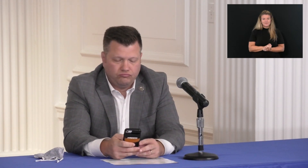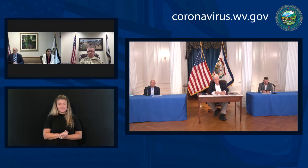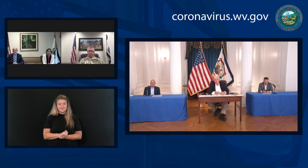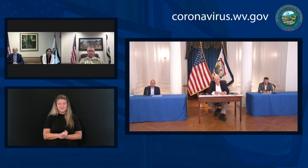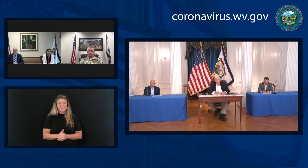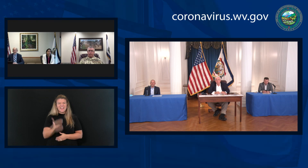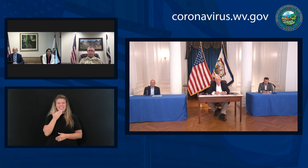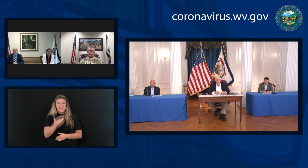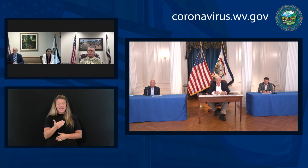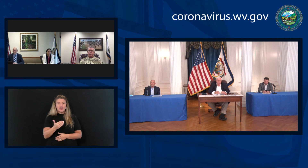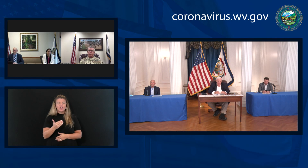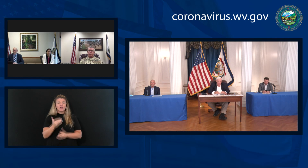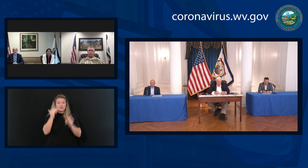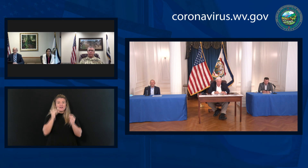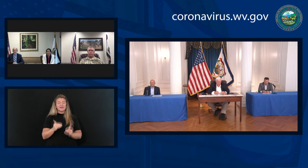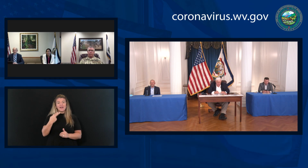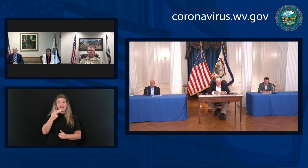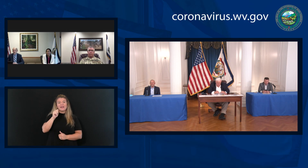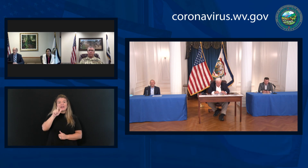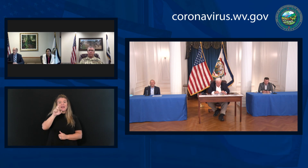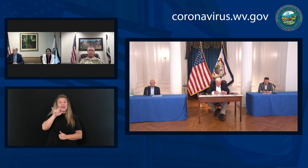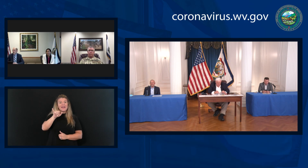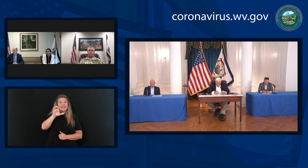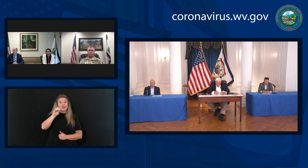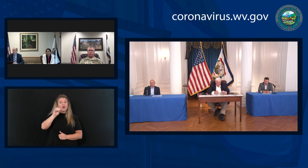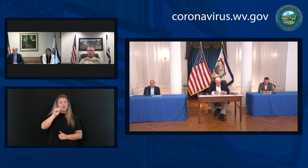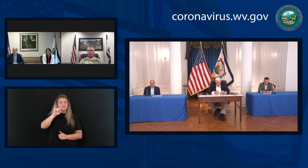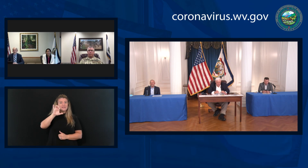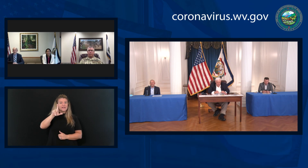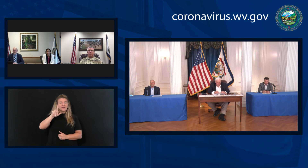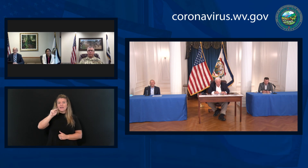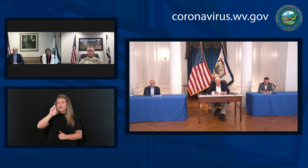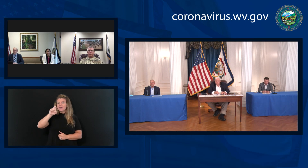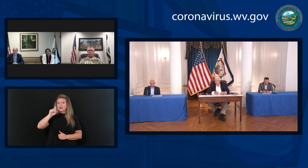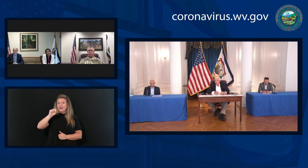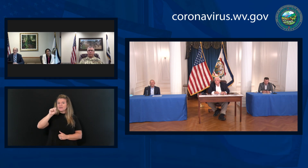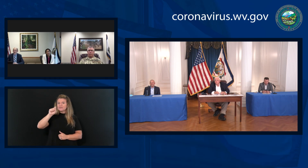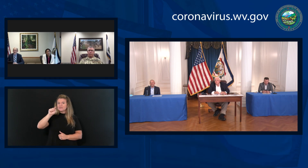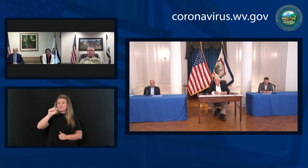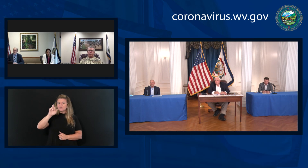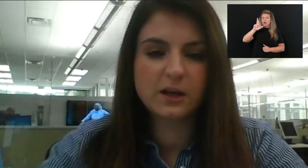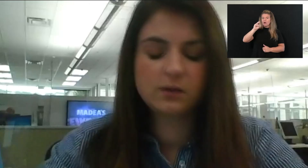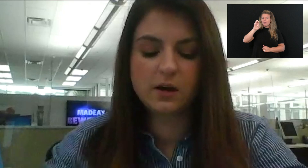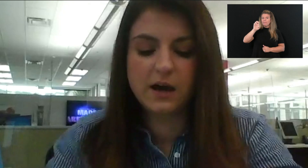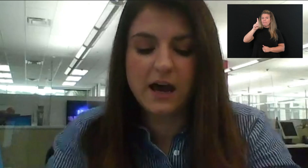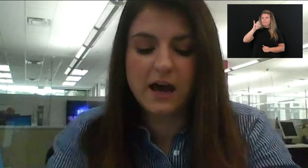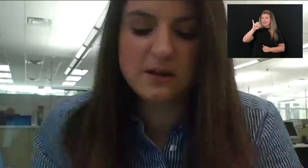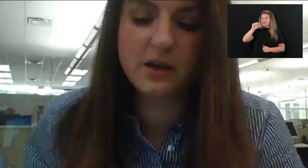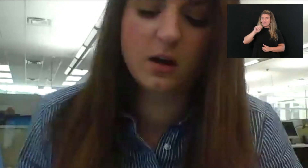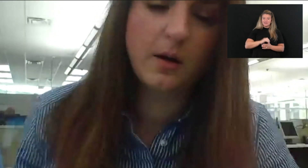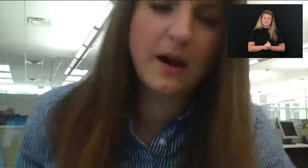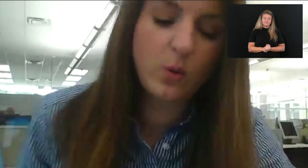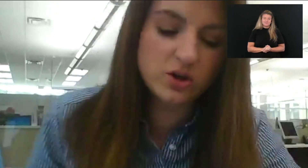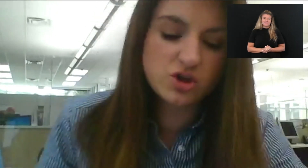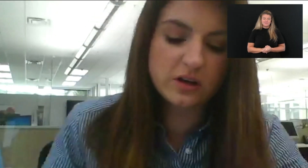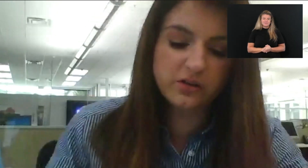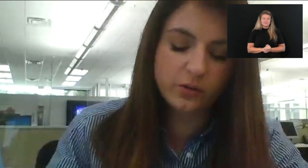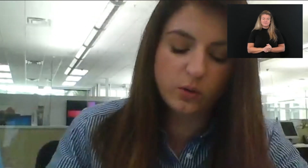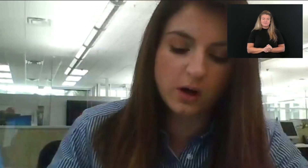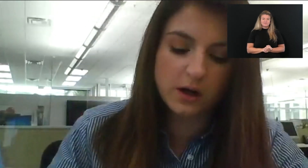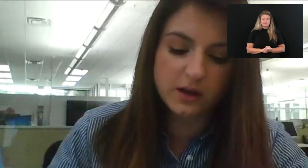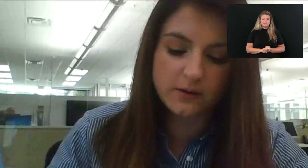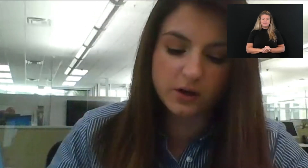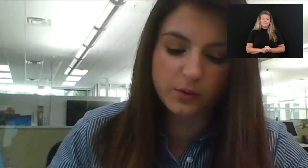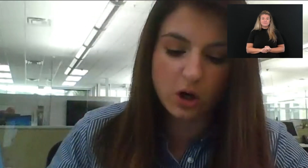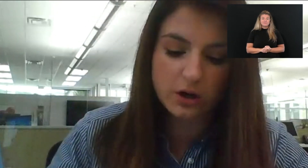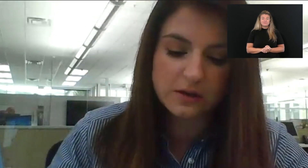All right, thank you, Charles. Next, we'll go to Haley Kosick with Nexstar Media. Hey, everybody. Happy to be here. My question is